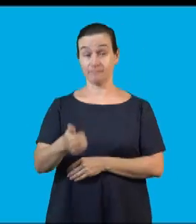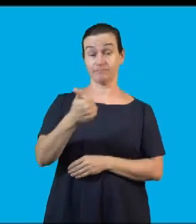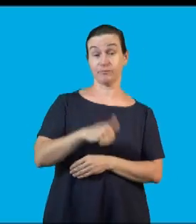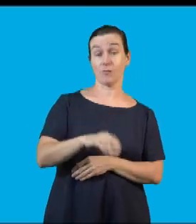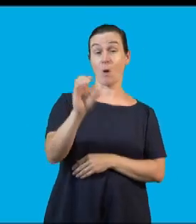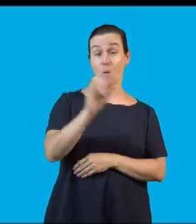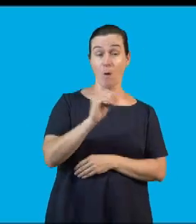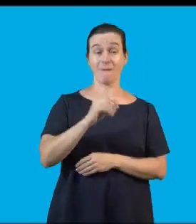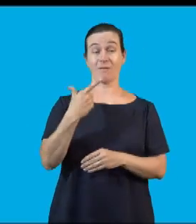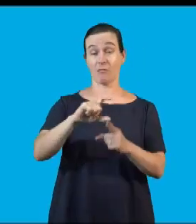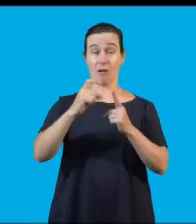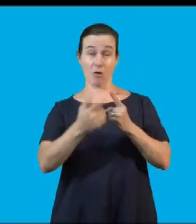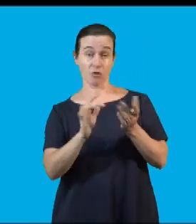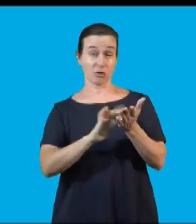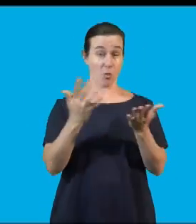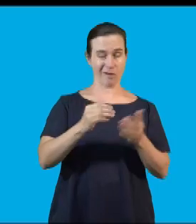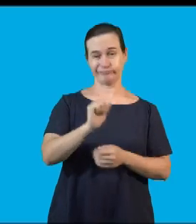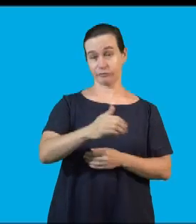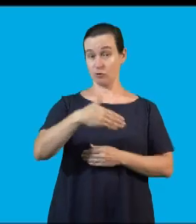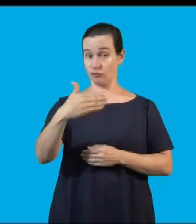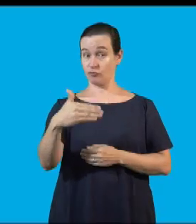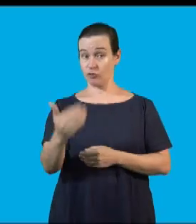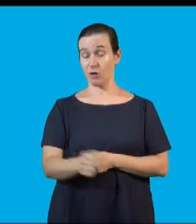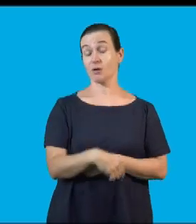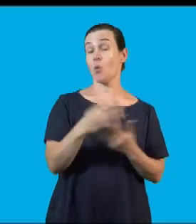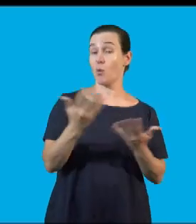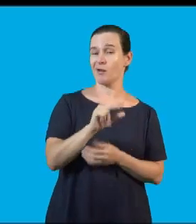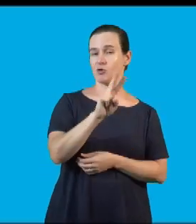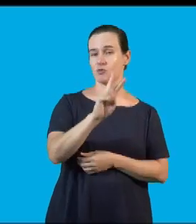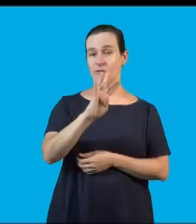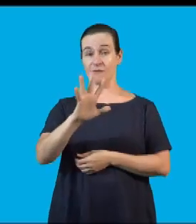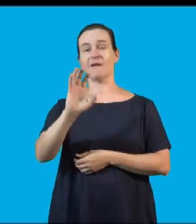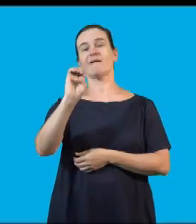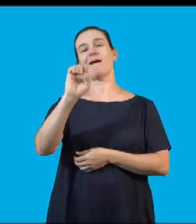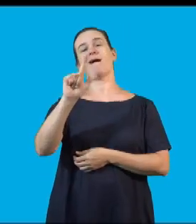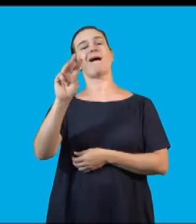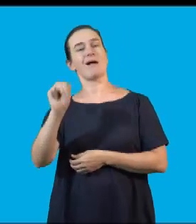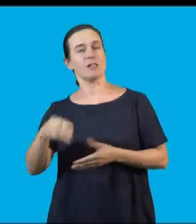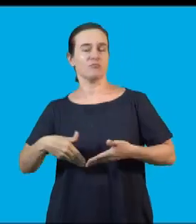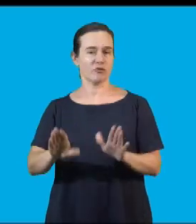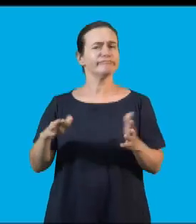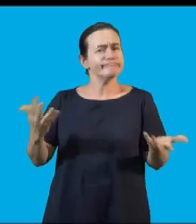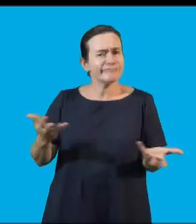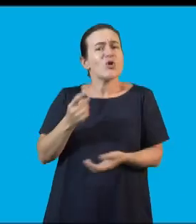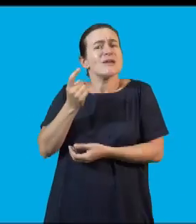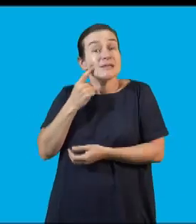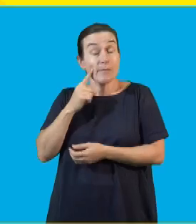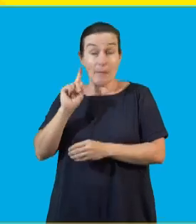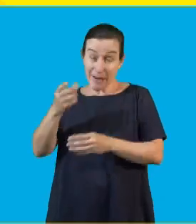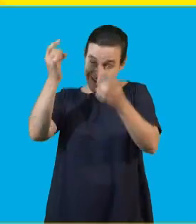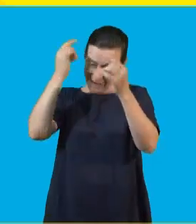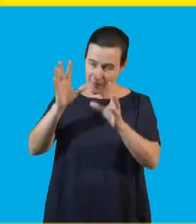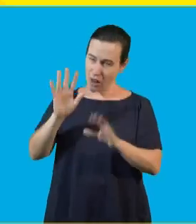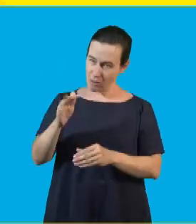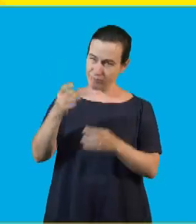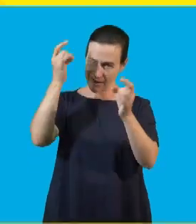meters. The Oakville Cultural Center will be on your right at 245 Elm Road. Simple, including lots